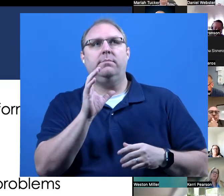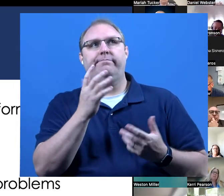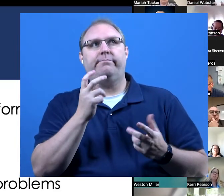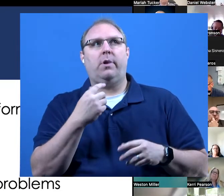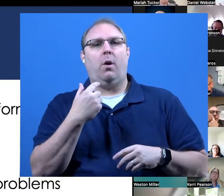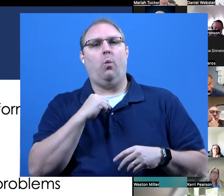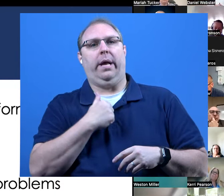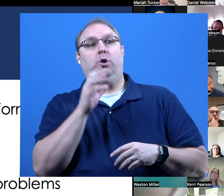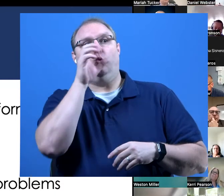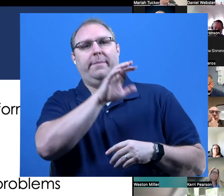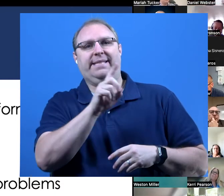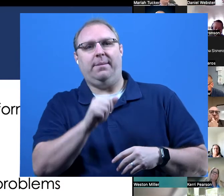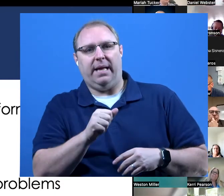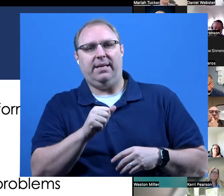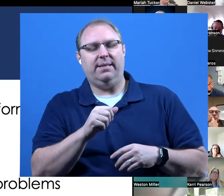Okay, always hold